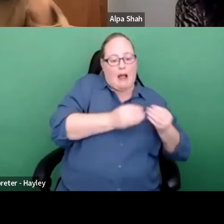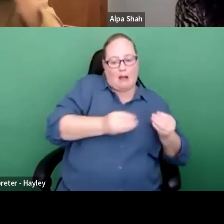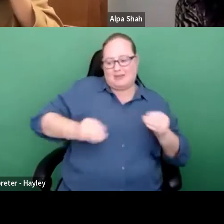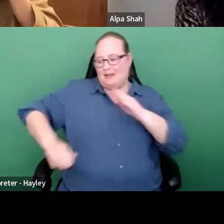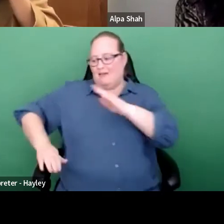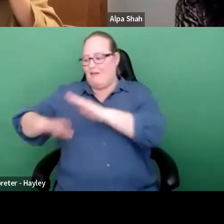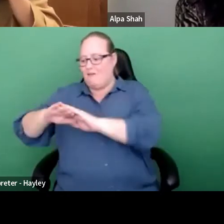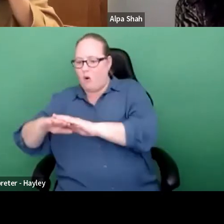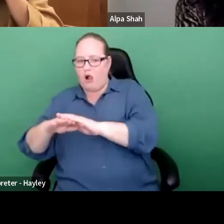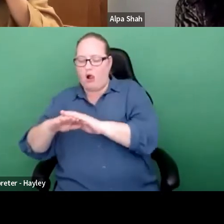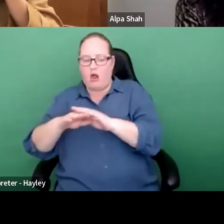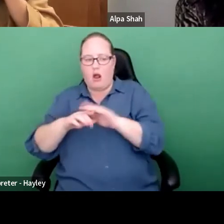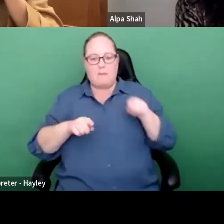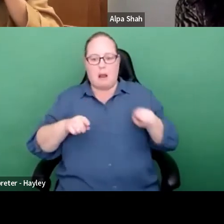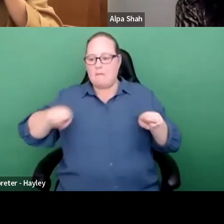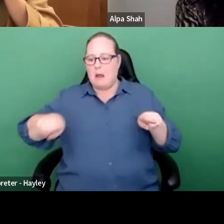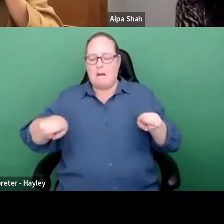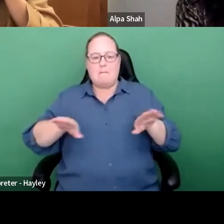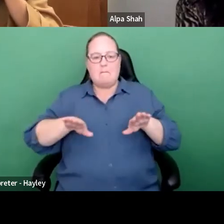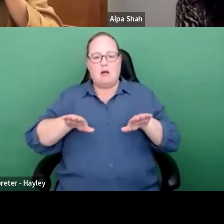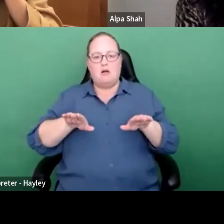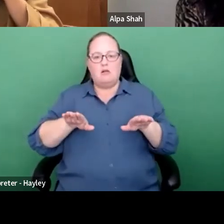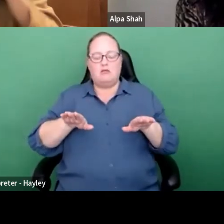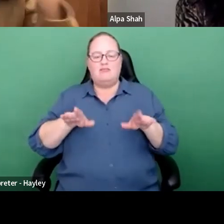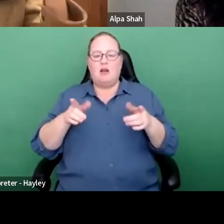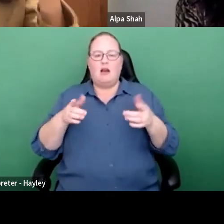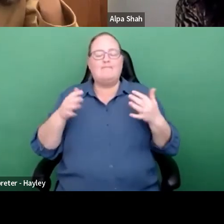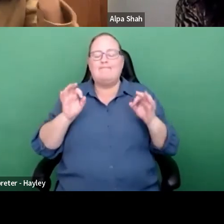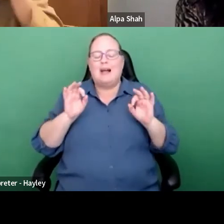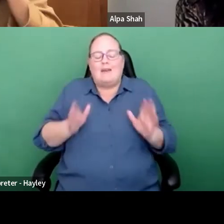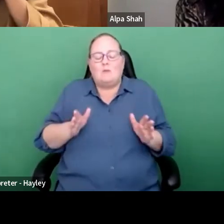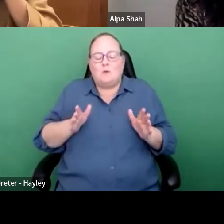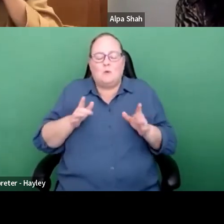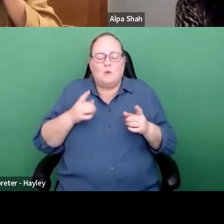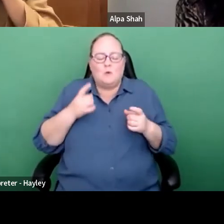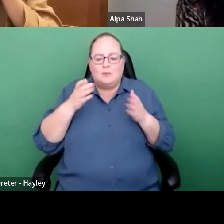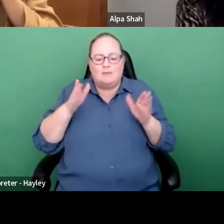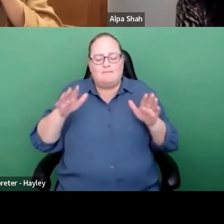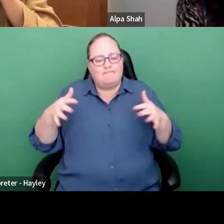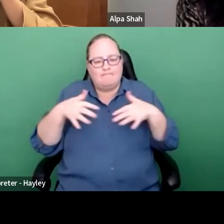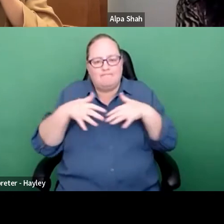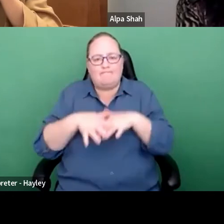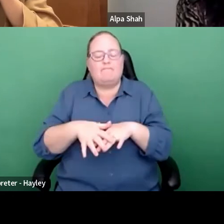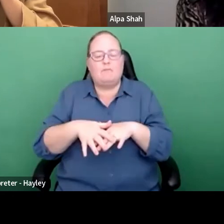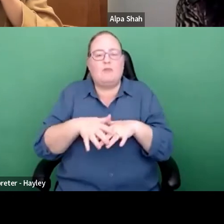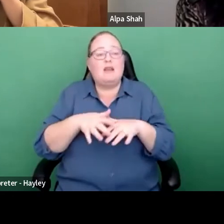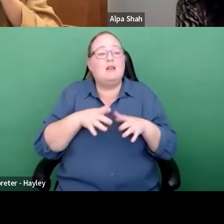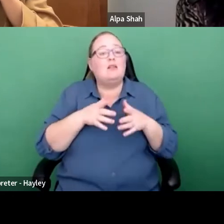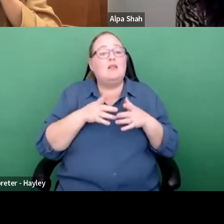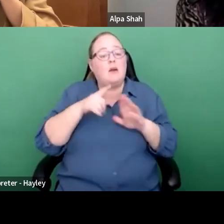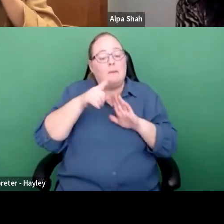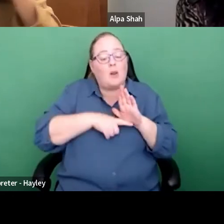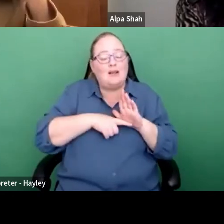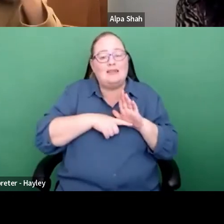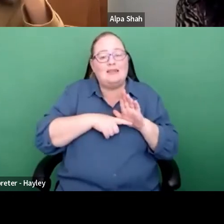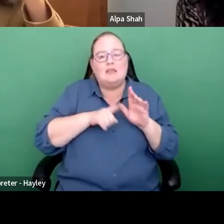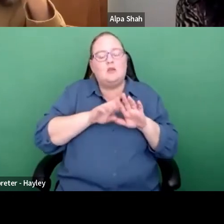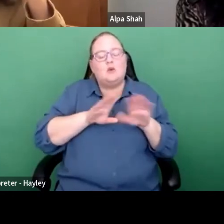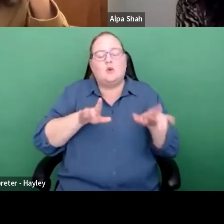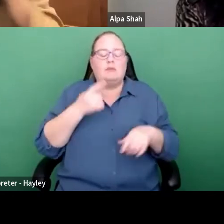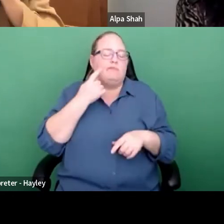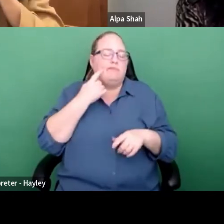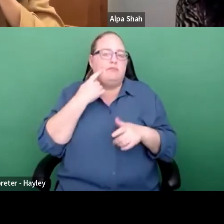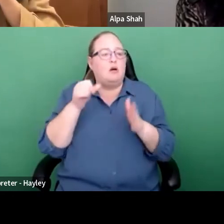developing policy to deal with empty homes. So in some, the anthropological lens reveals that empty homes is not a straightforward problem that can